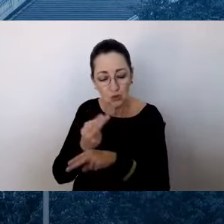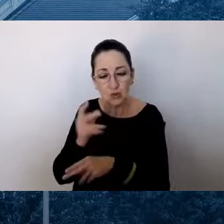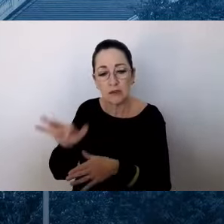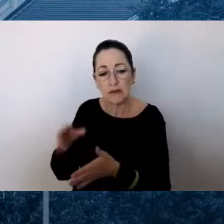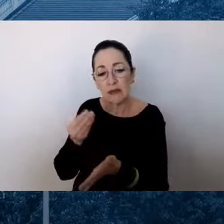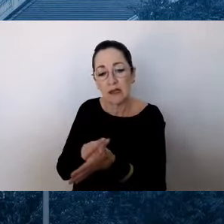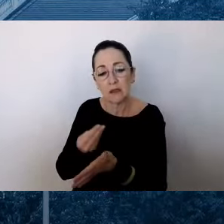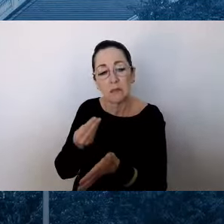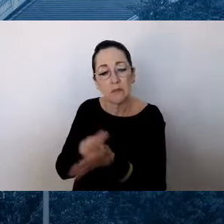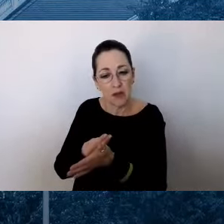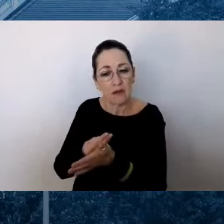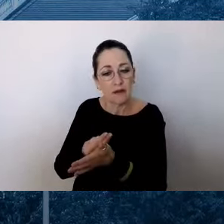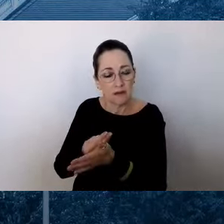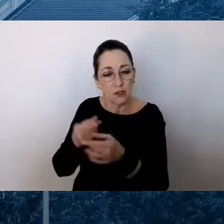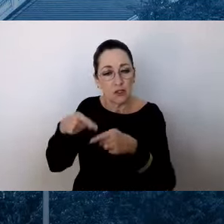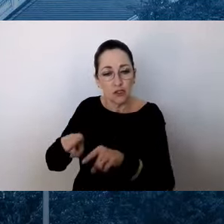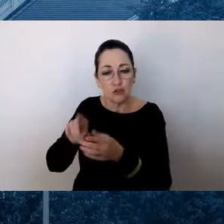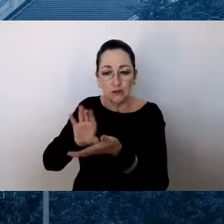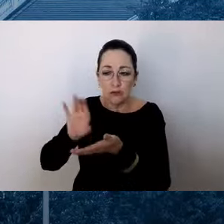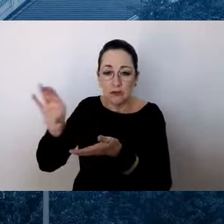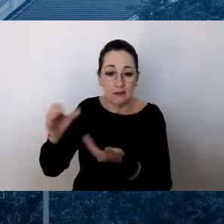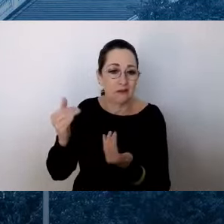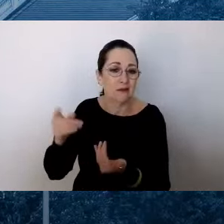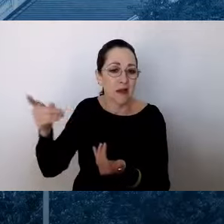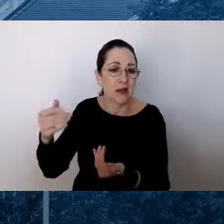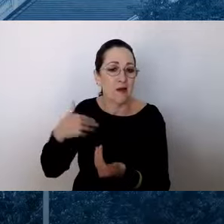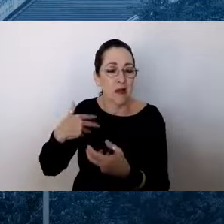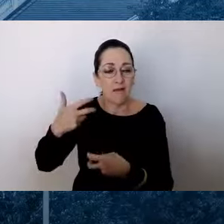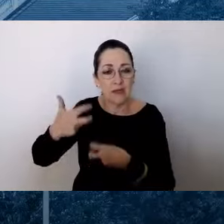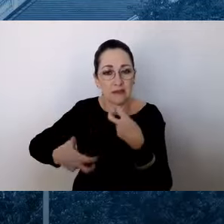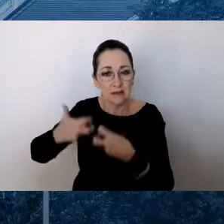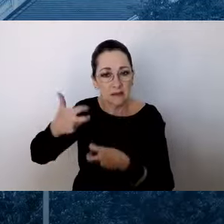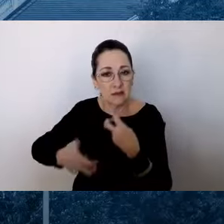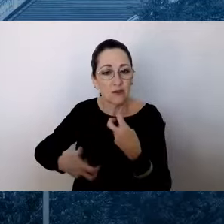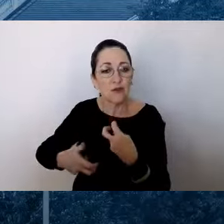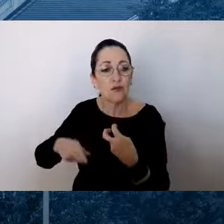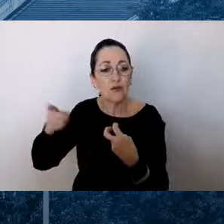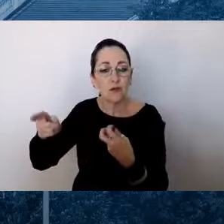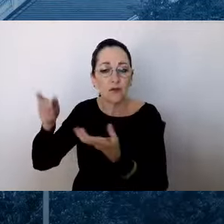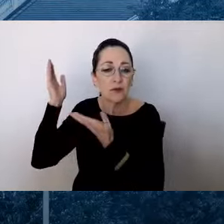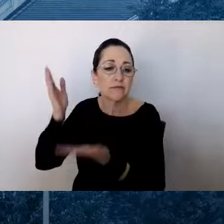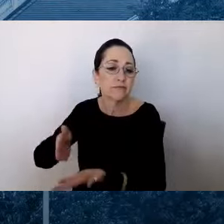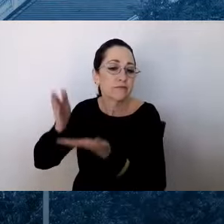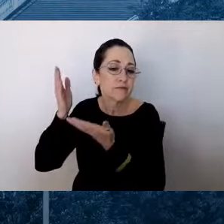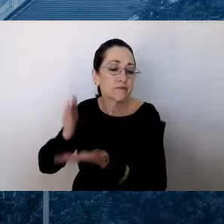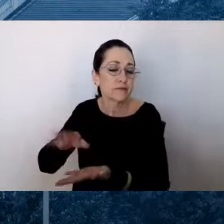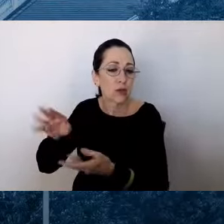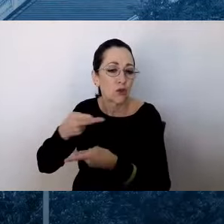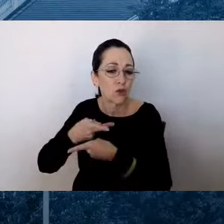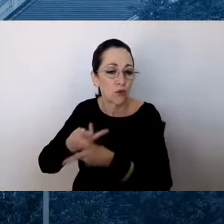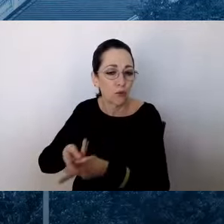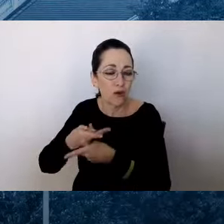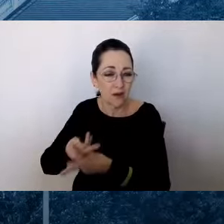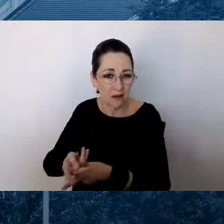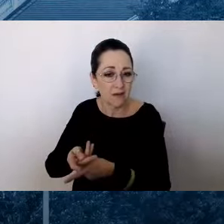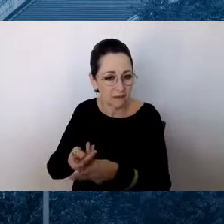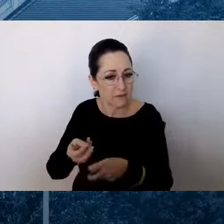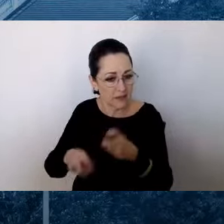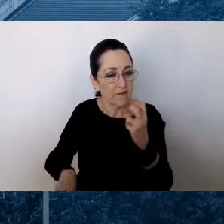a surge. Now they're having difficulty getting some product, and we just need to be in a position